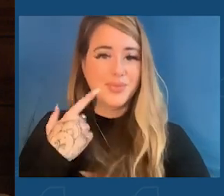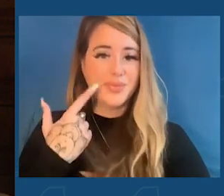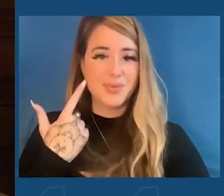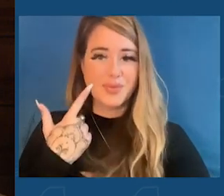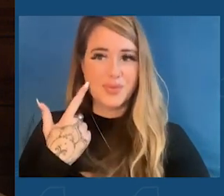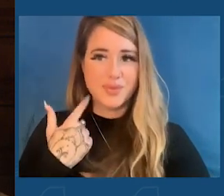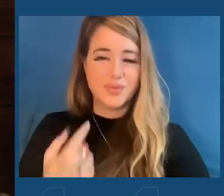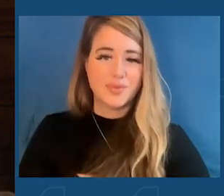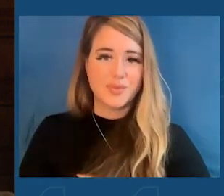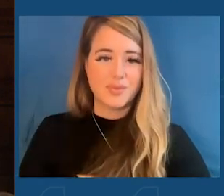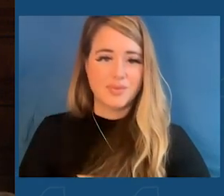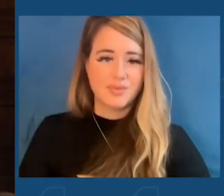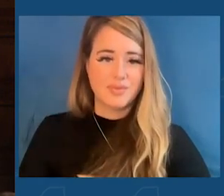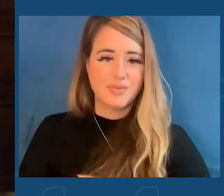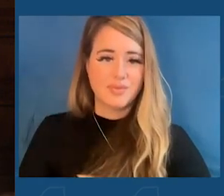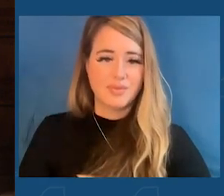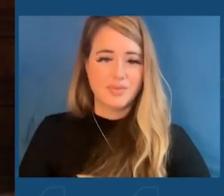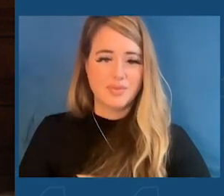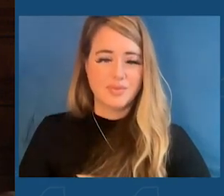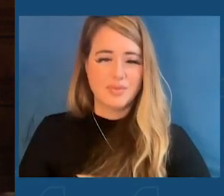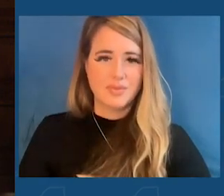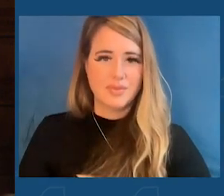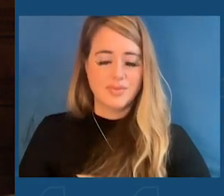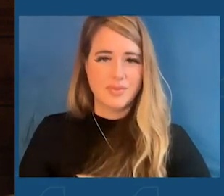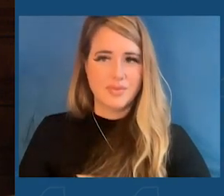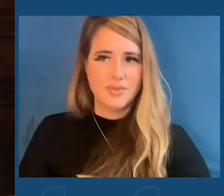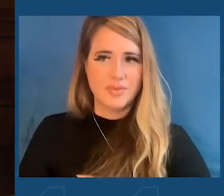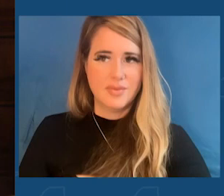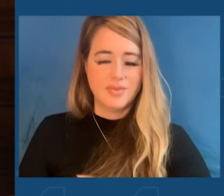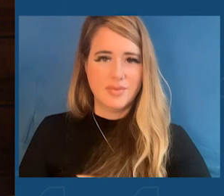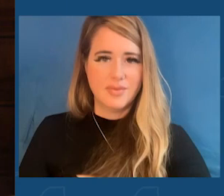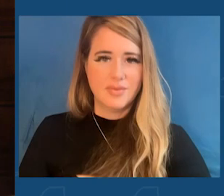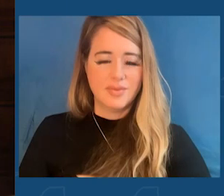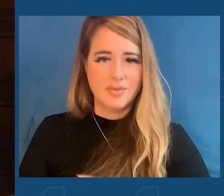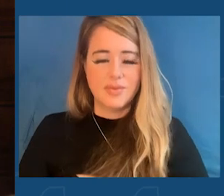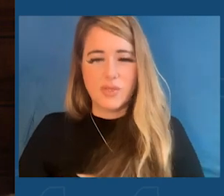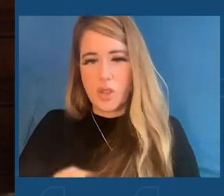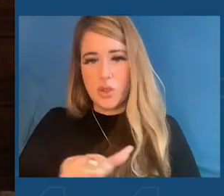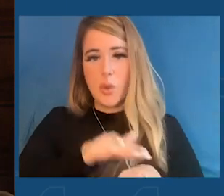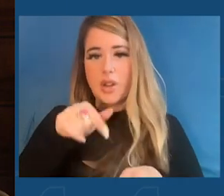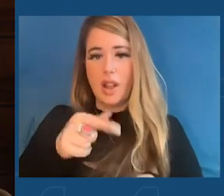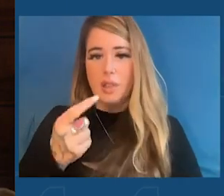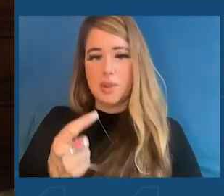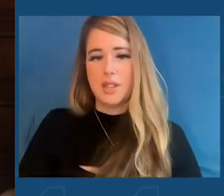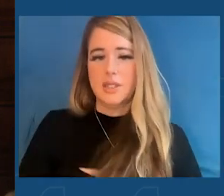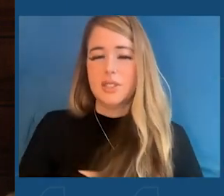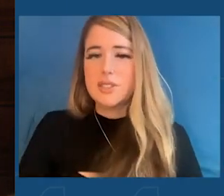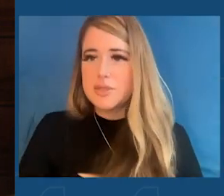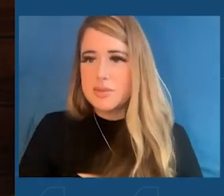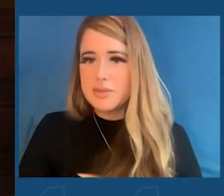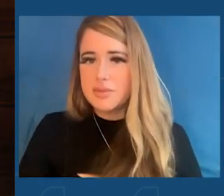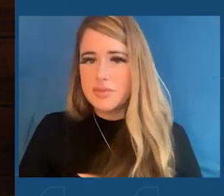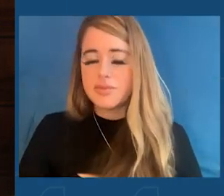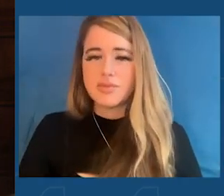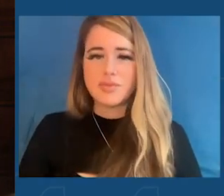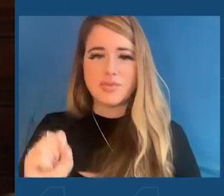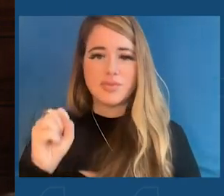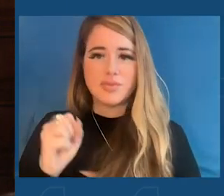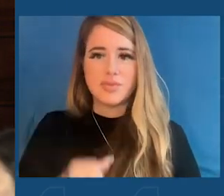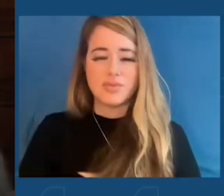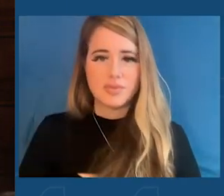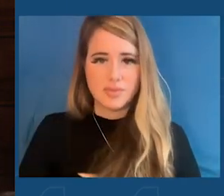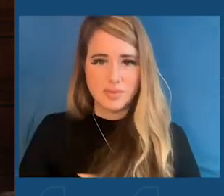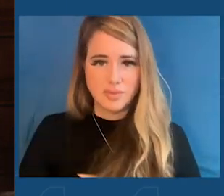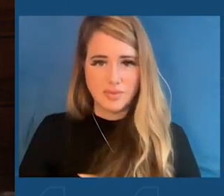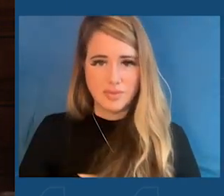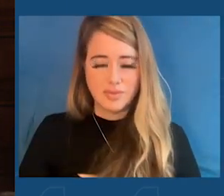I did this 840 times last year. You guys can slow down a little bit. Goodness, you have a short Well, I could do Kathleen